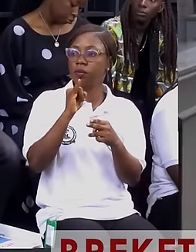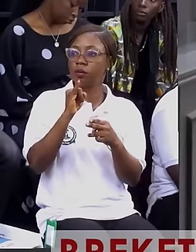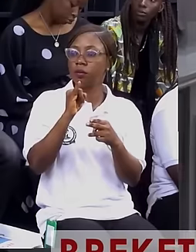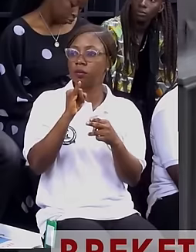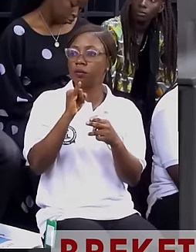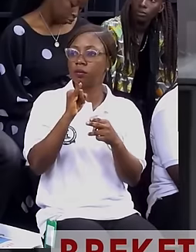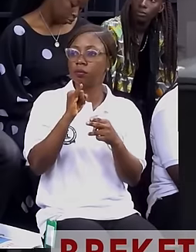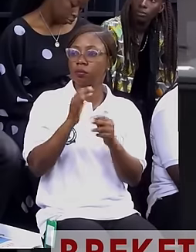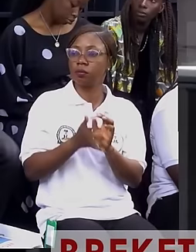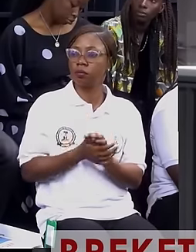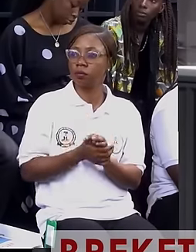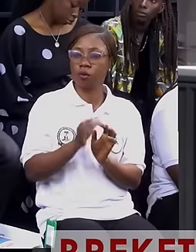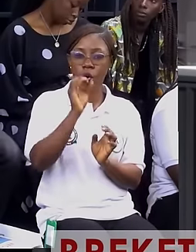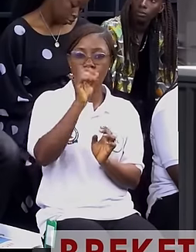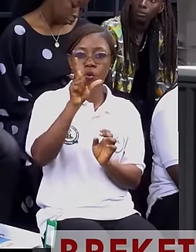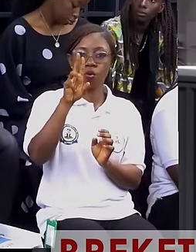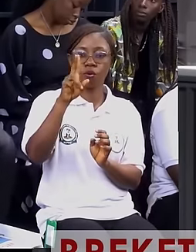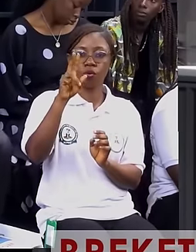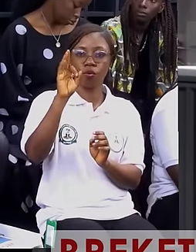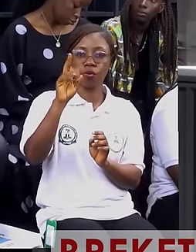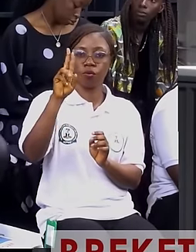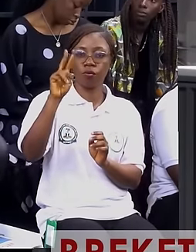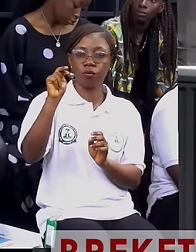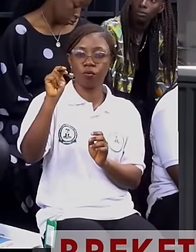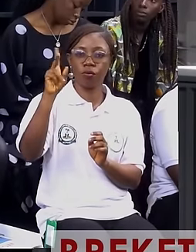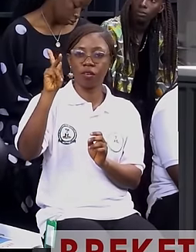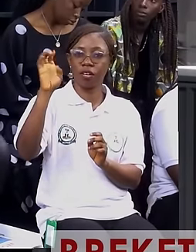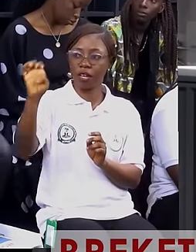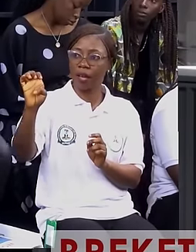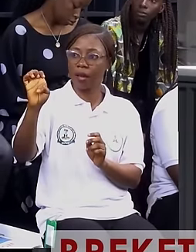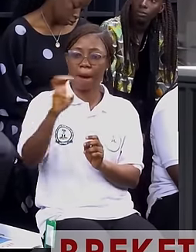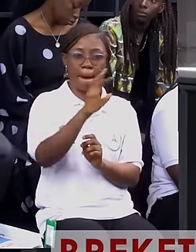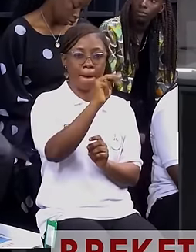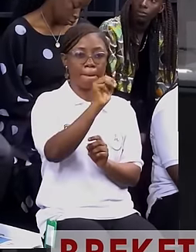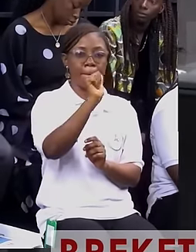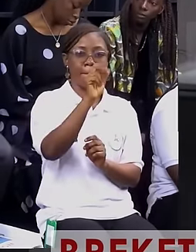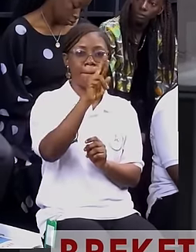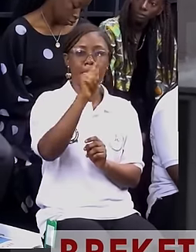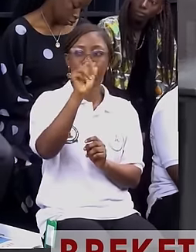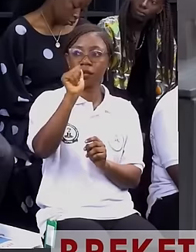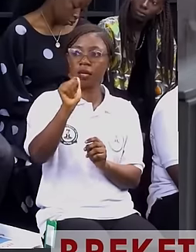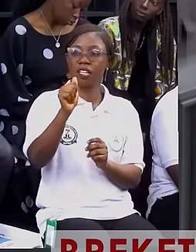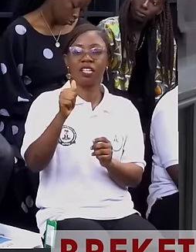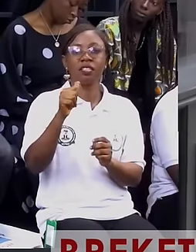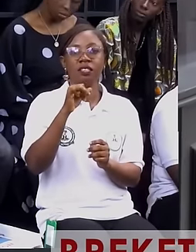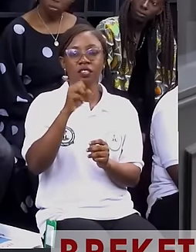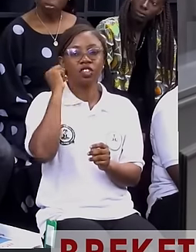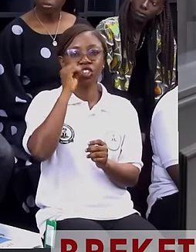Oshadari. Olufunke Mata Oshadari. Mata Oshadari. I'm a sign language